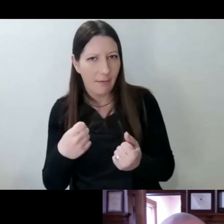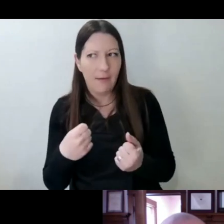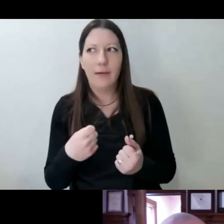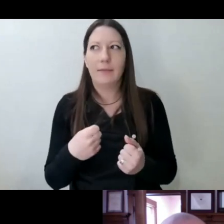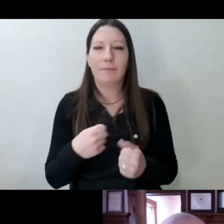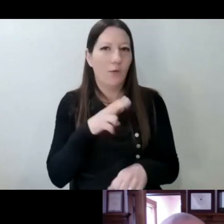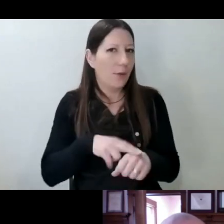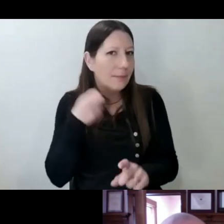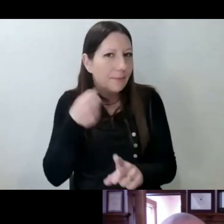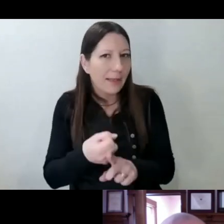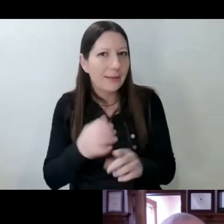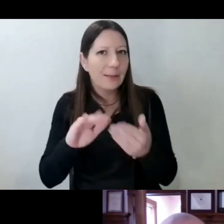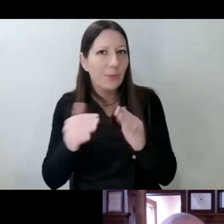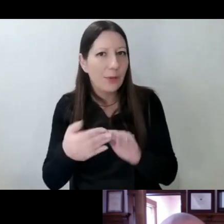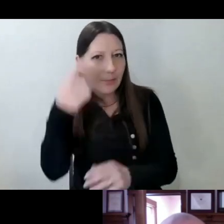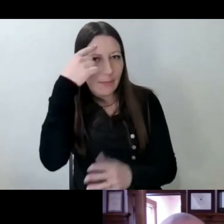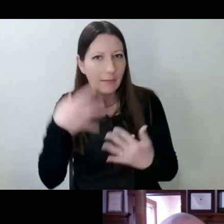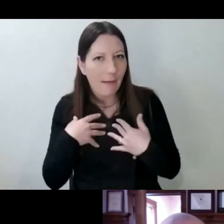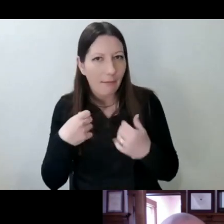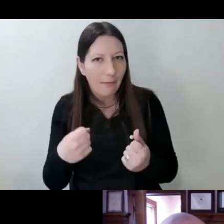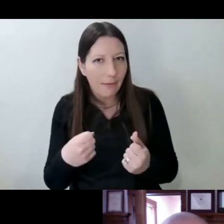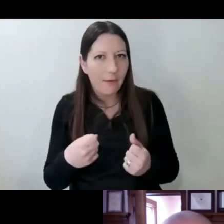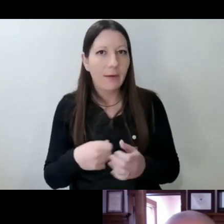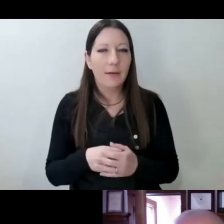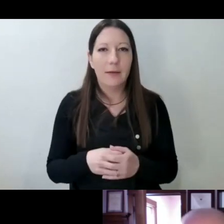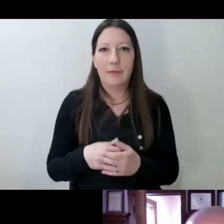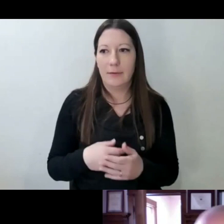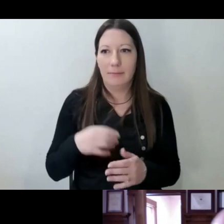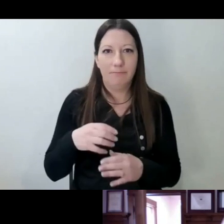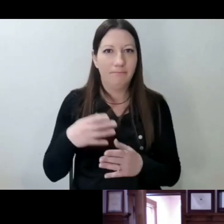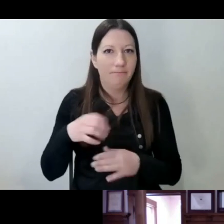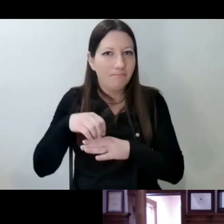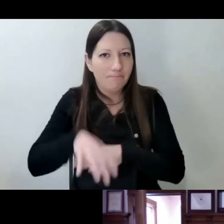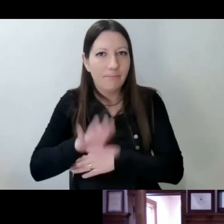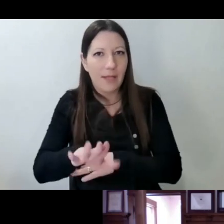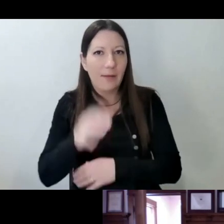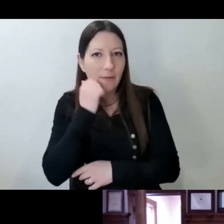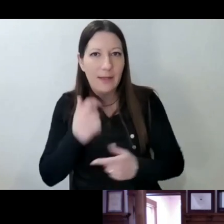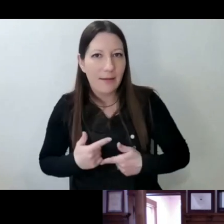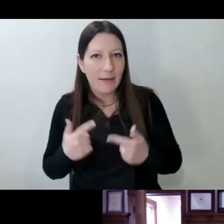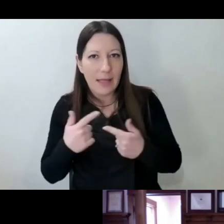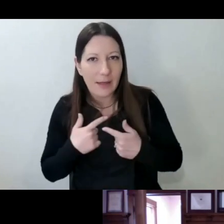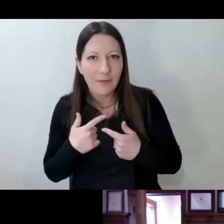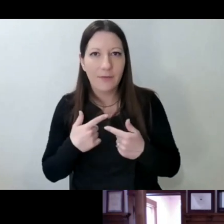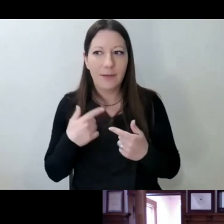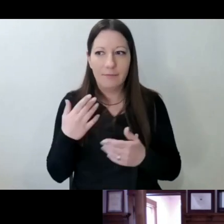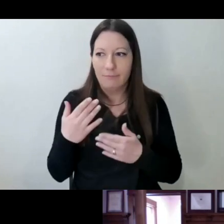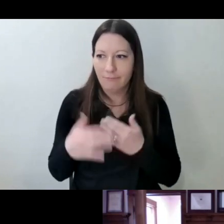the community they live within, but also in the ways that they are kind of moving through life and the ways that they're feeling and thinking through all these things that are